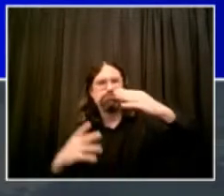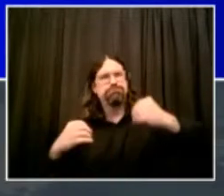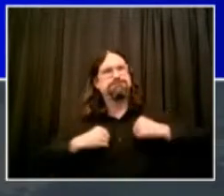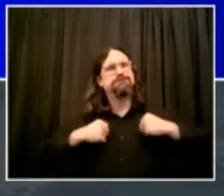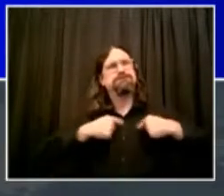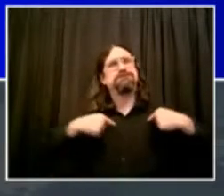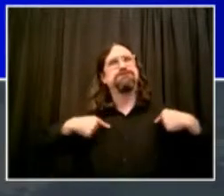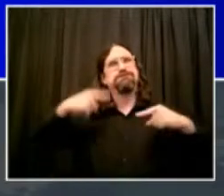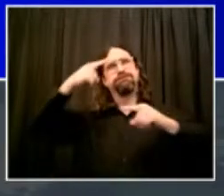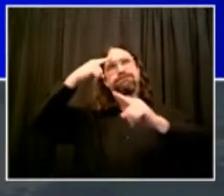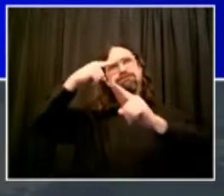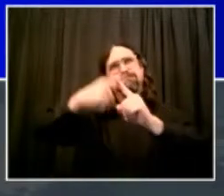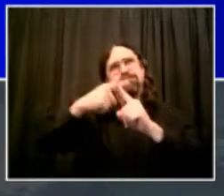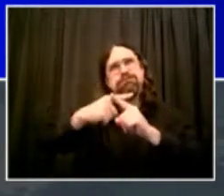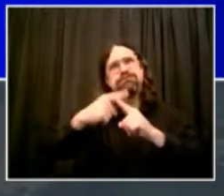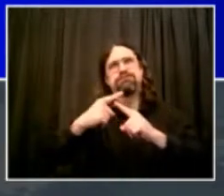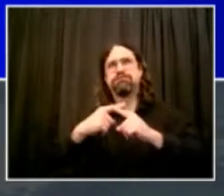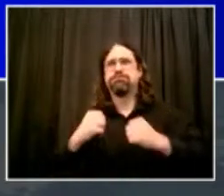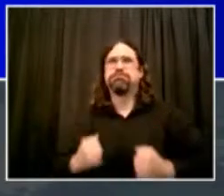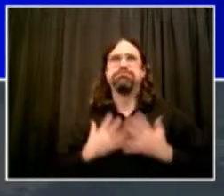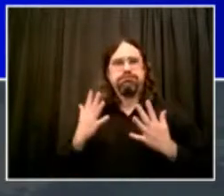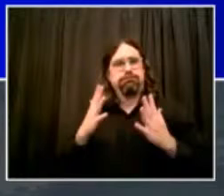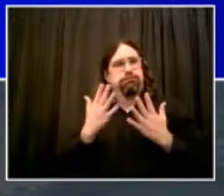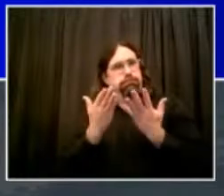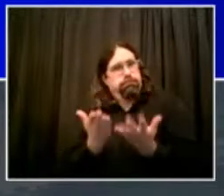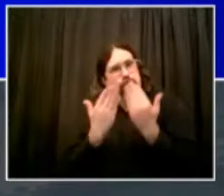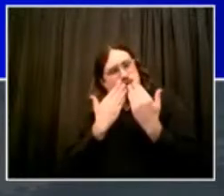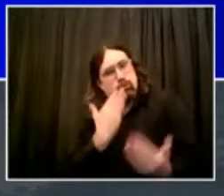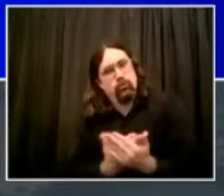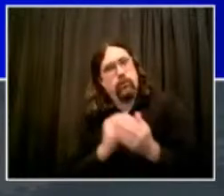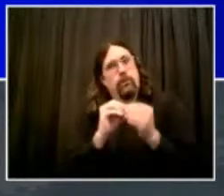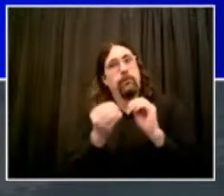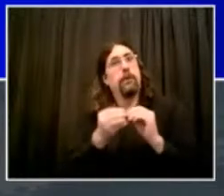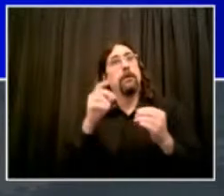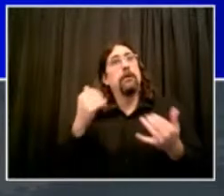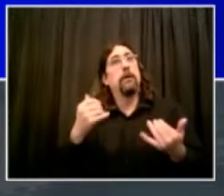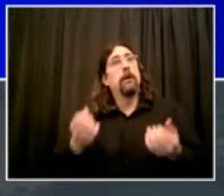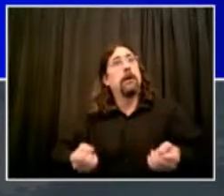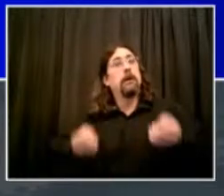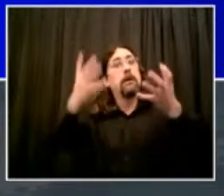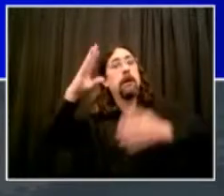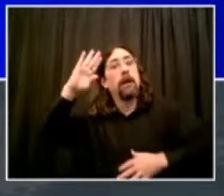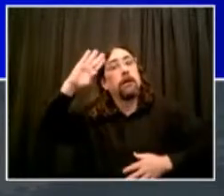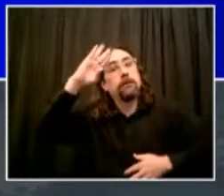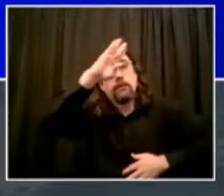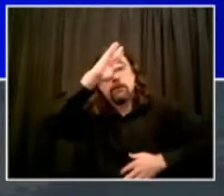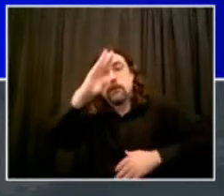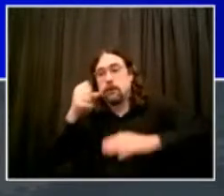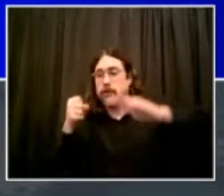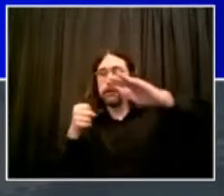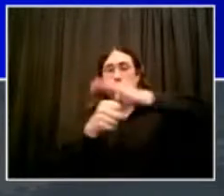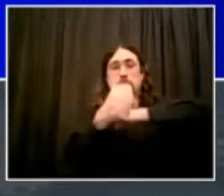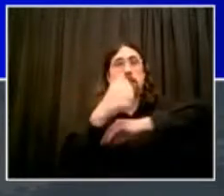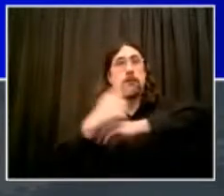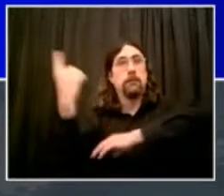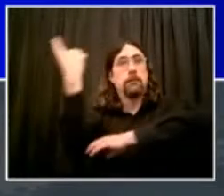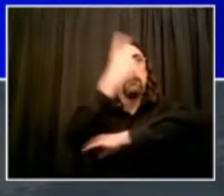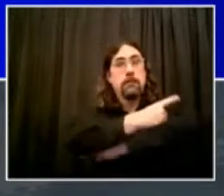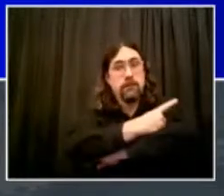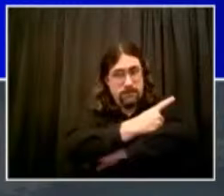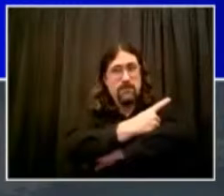for suspected COVID-19. That threshold again, 200 patients. We are well under it today at 67